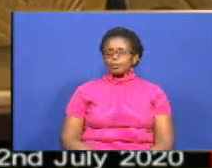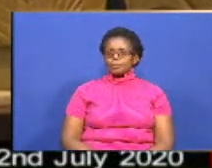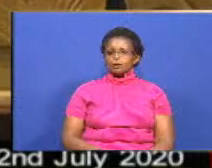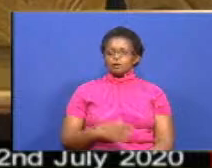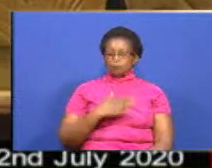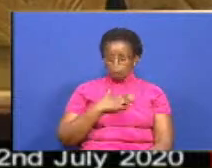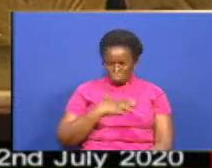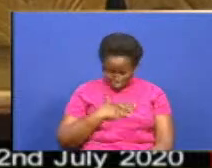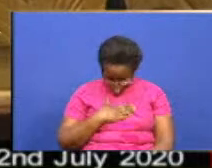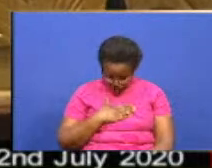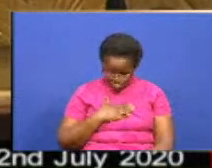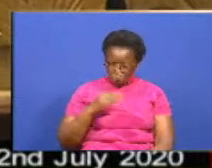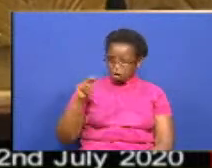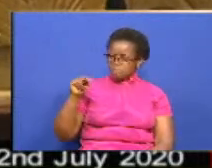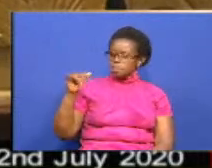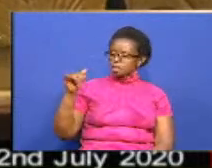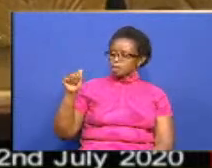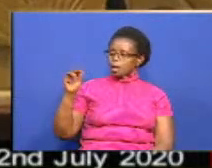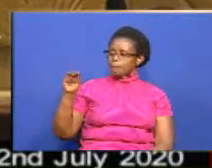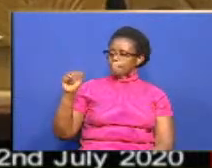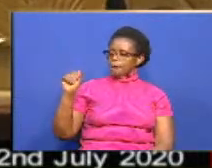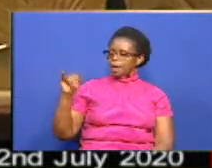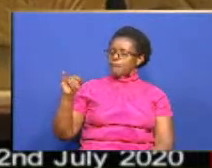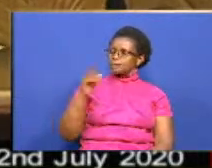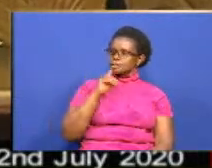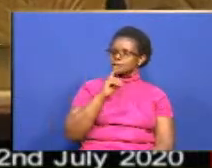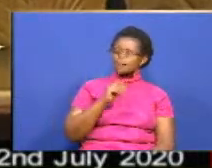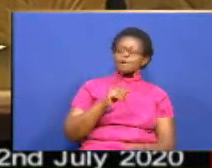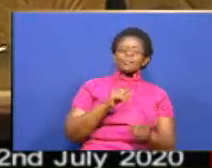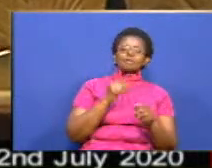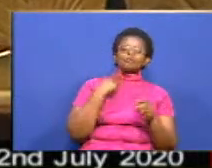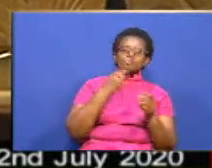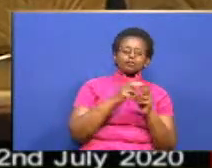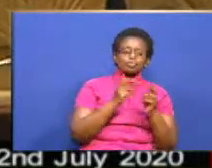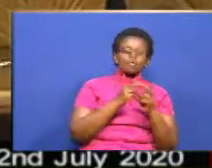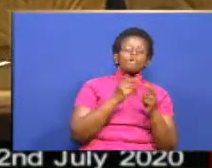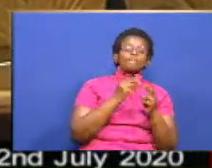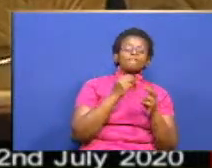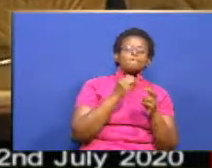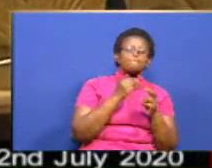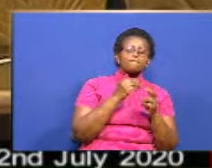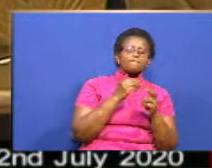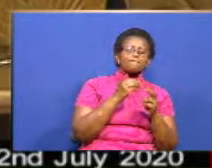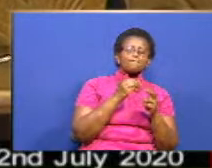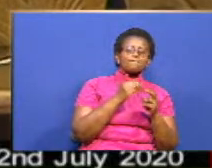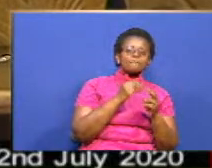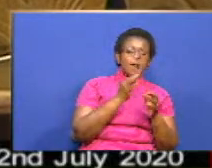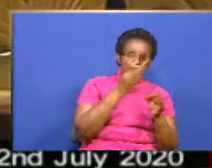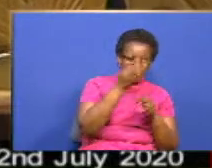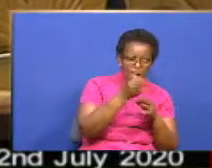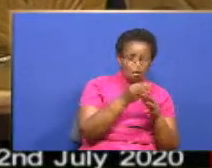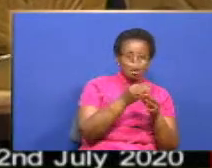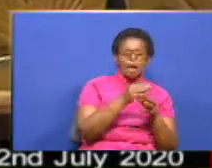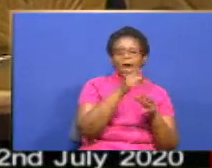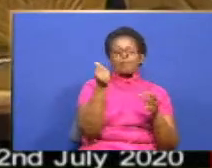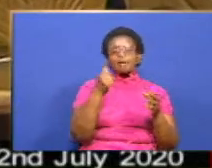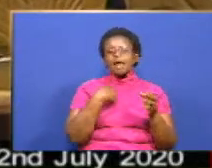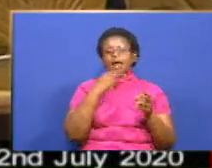Kaki Nyamai who said further, other, and better. And mother. Now what is that?